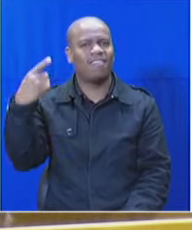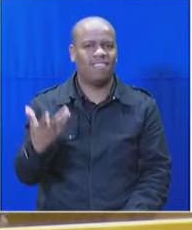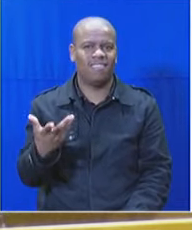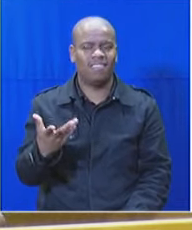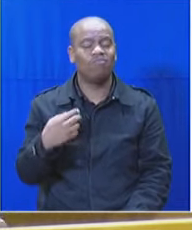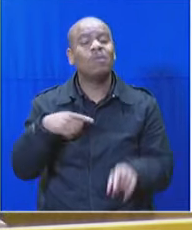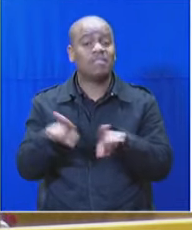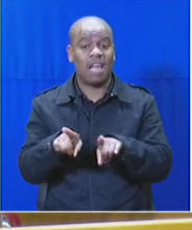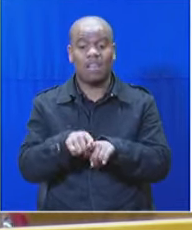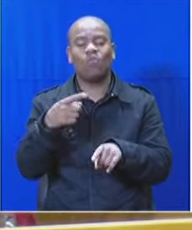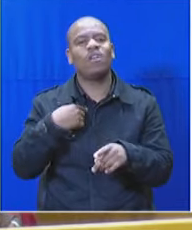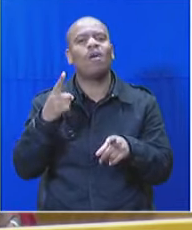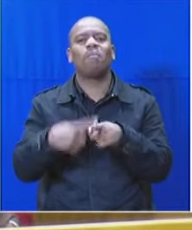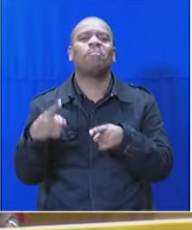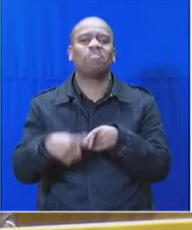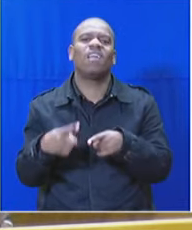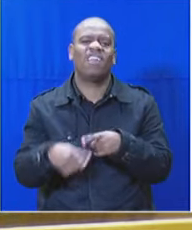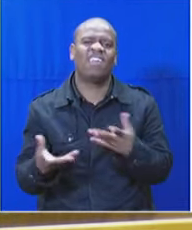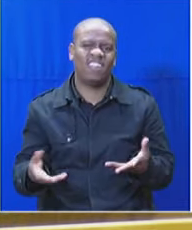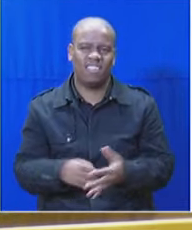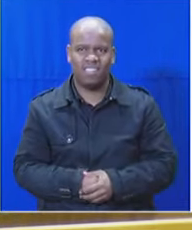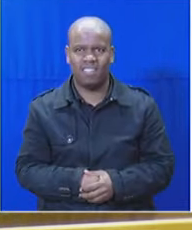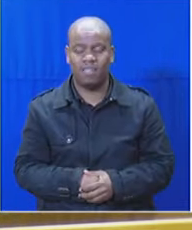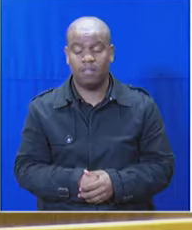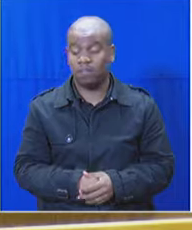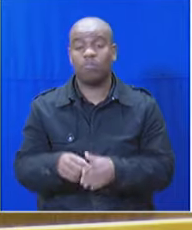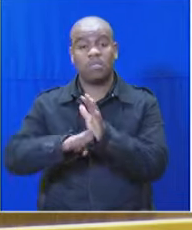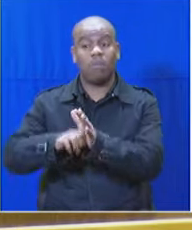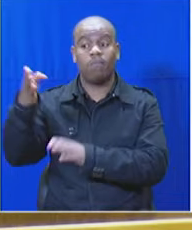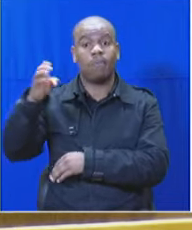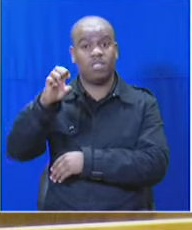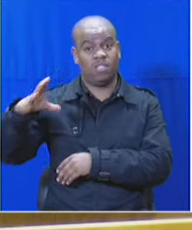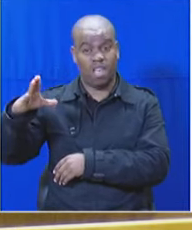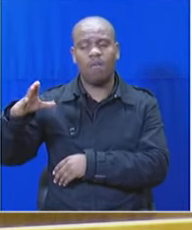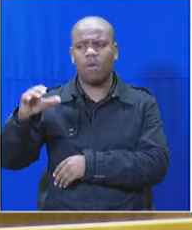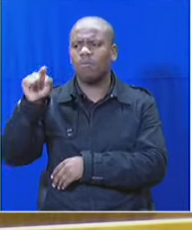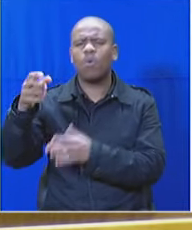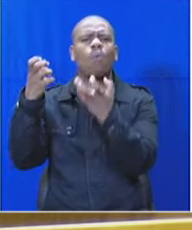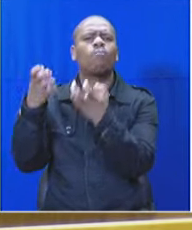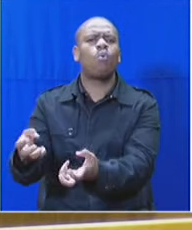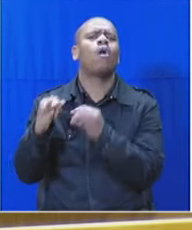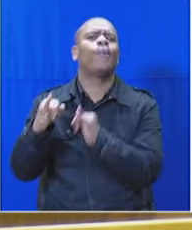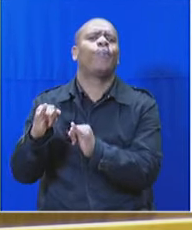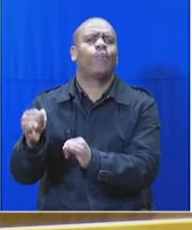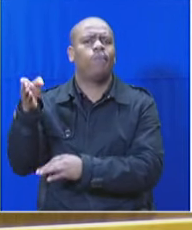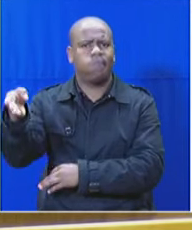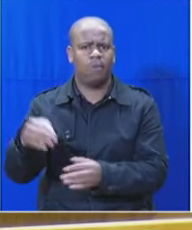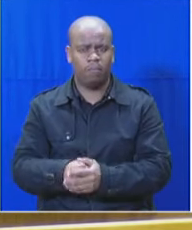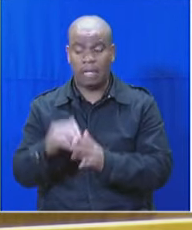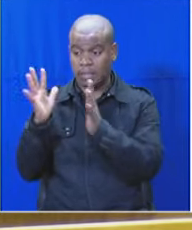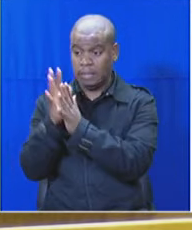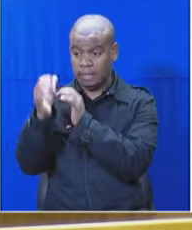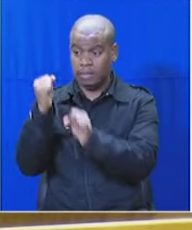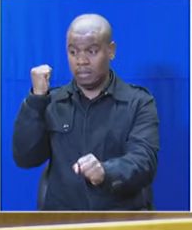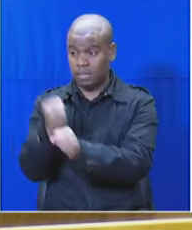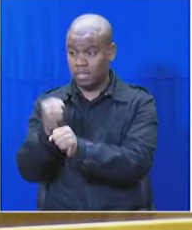The people of Dwesakwe in the Eastern Cape, who are still impoverished today, 10 years after the settlement